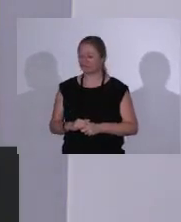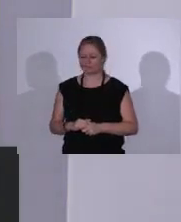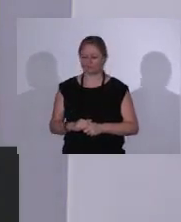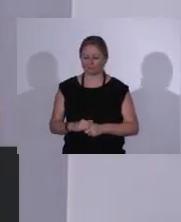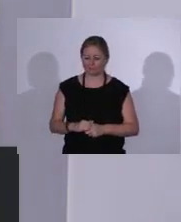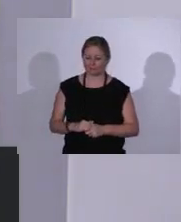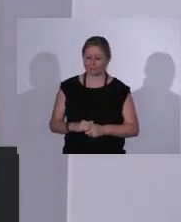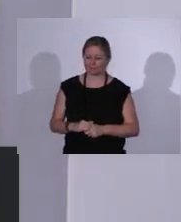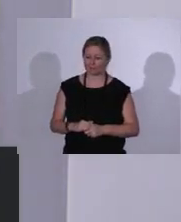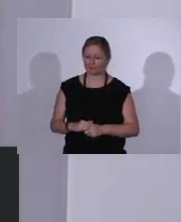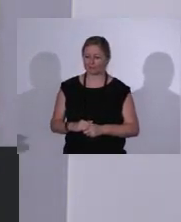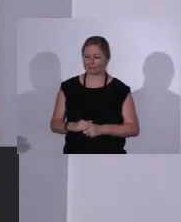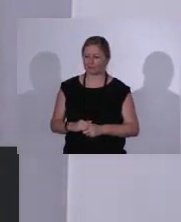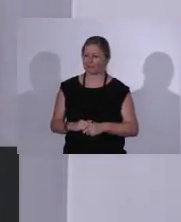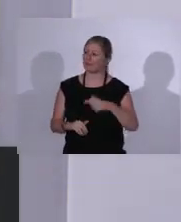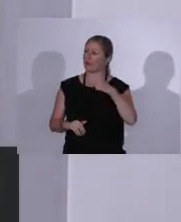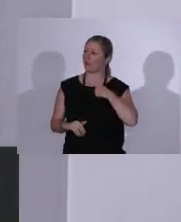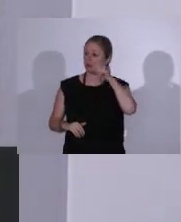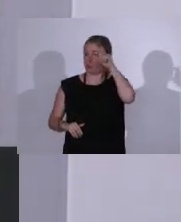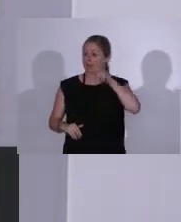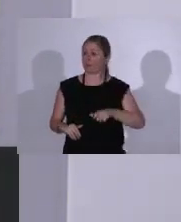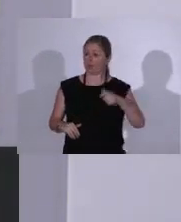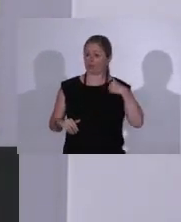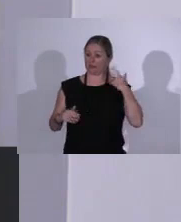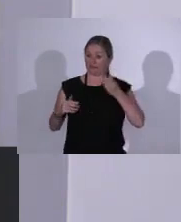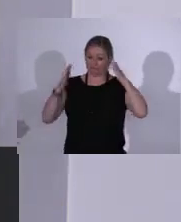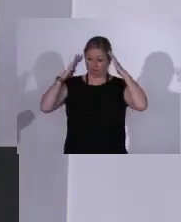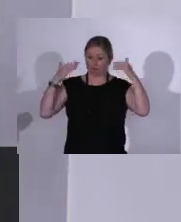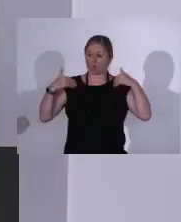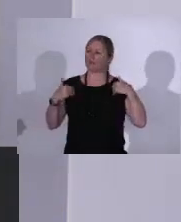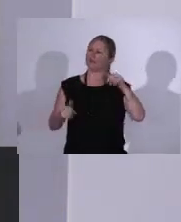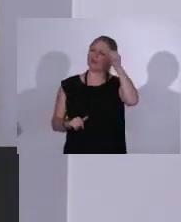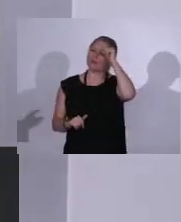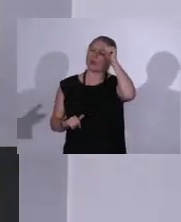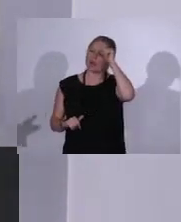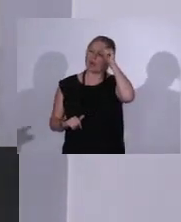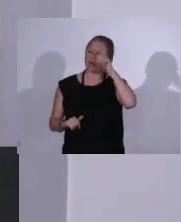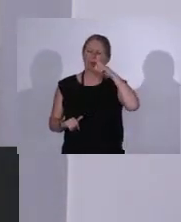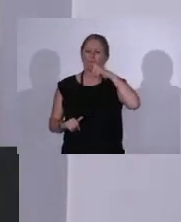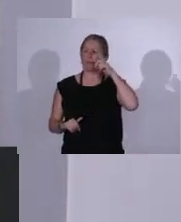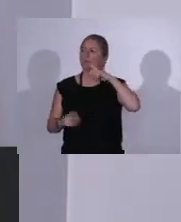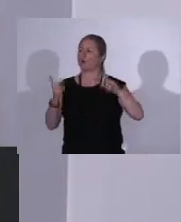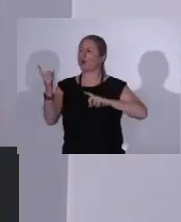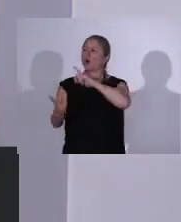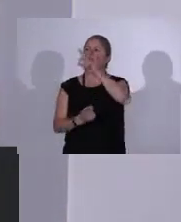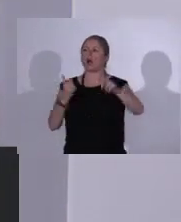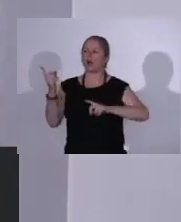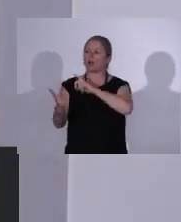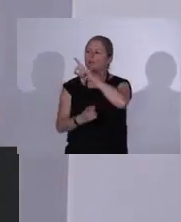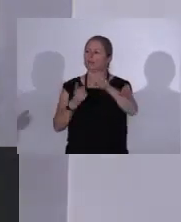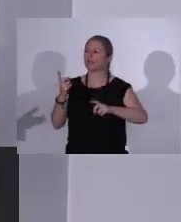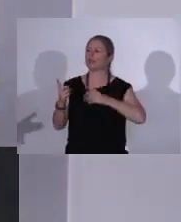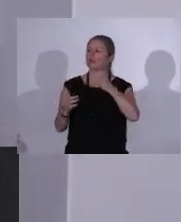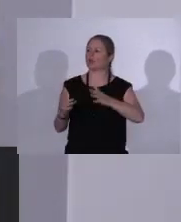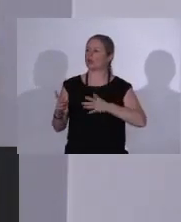So as a person with lived experience of autism, I can certainly understand how people at conferences are sometimes reluctant to talk to